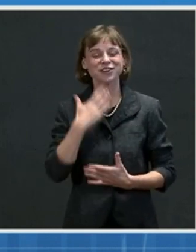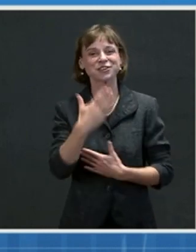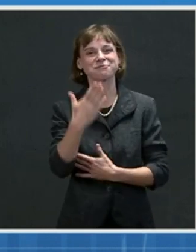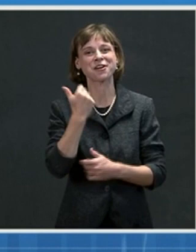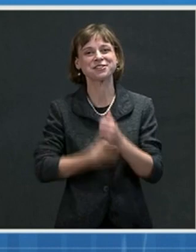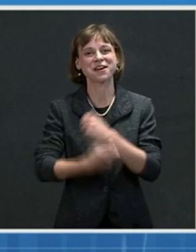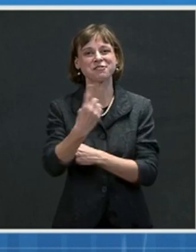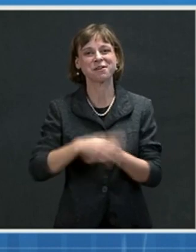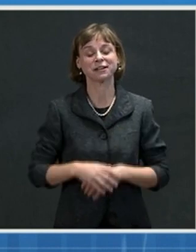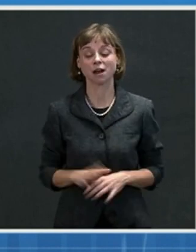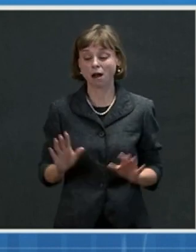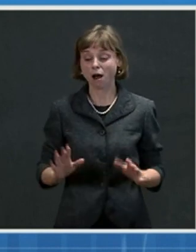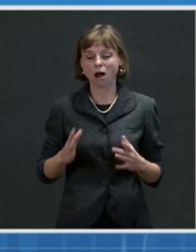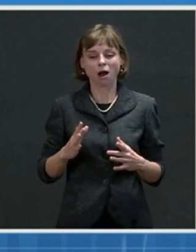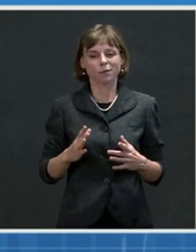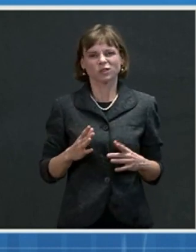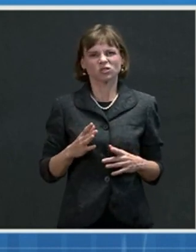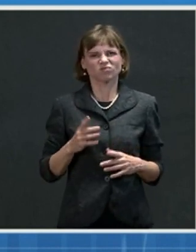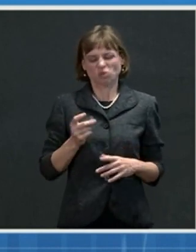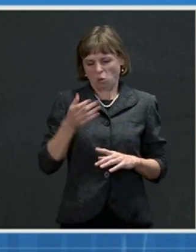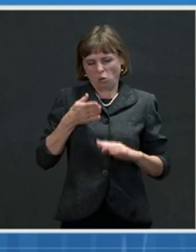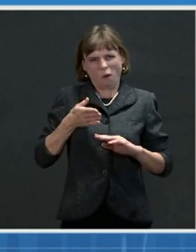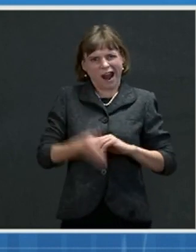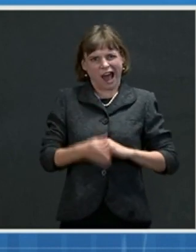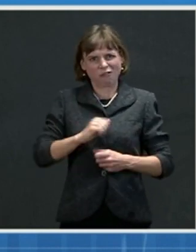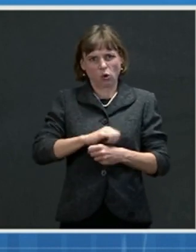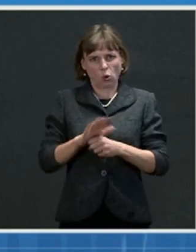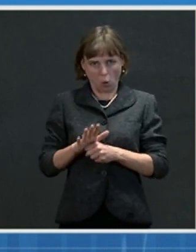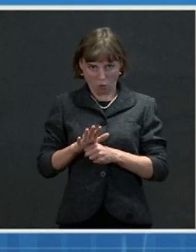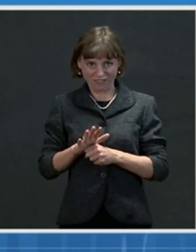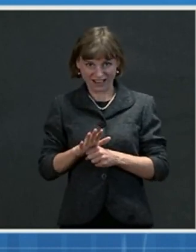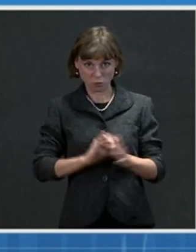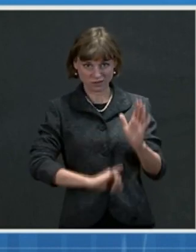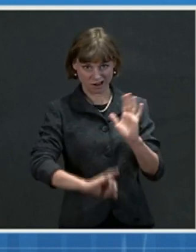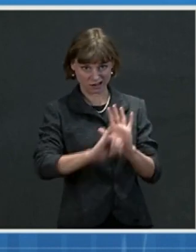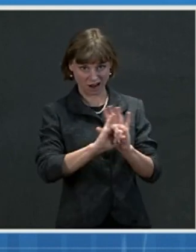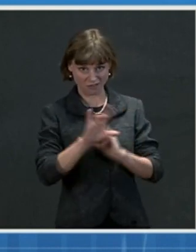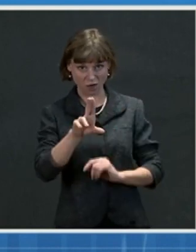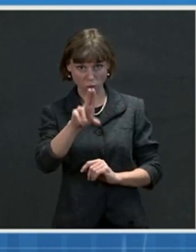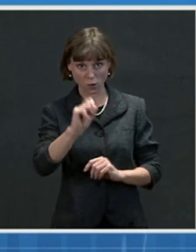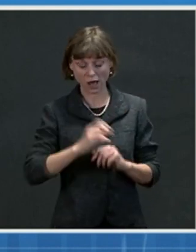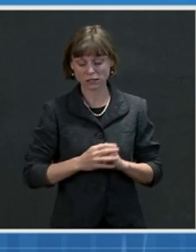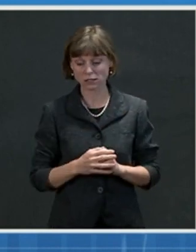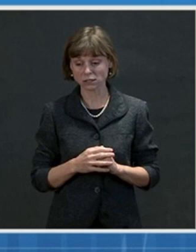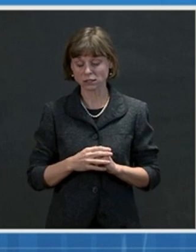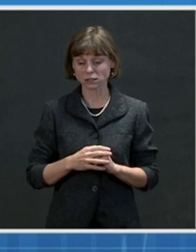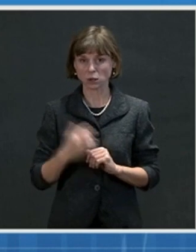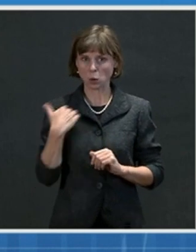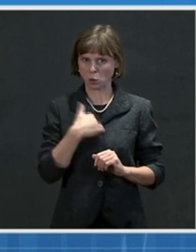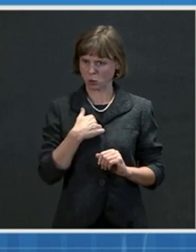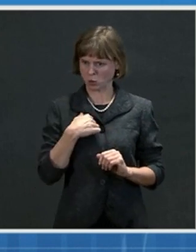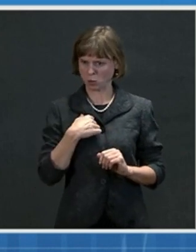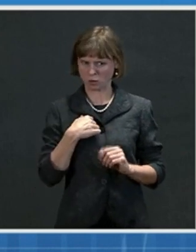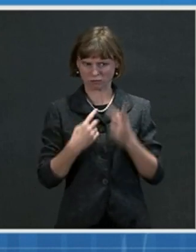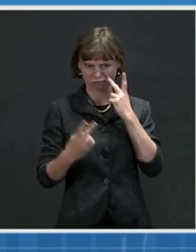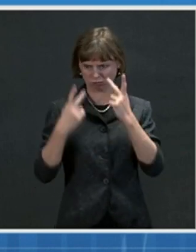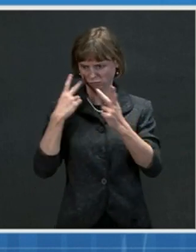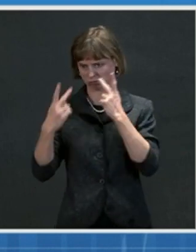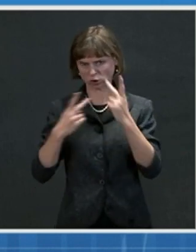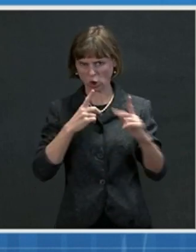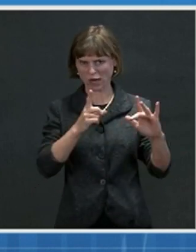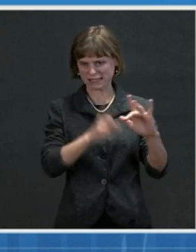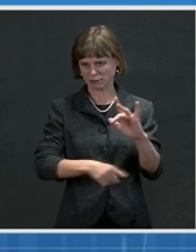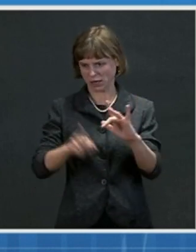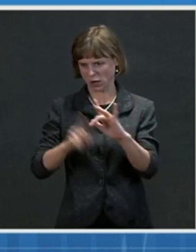everyone. Shortly after COVID-19 was first identified in the United States, we began to see disparities in testing,